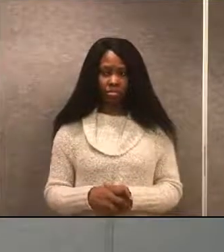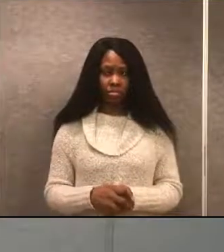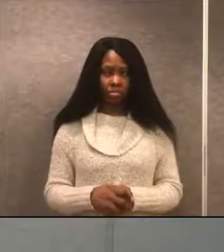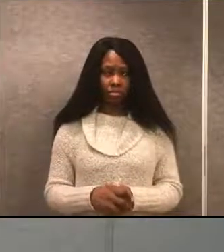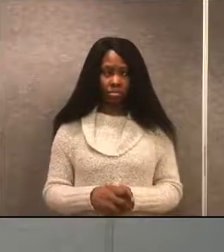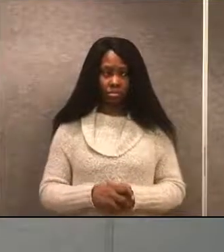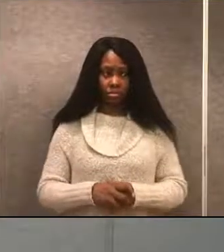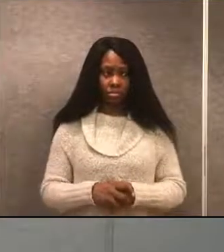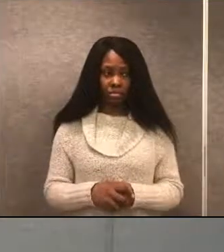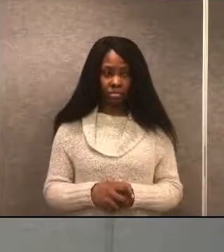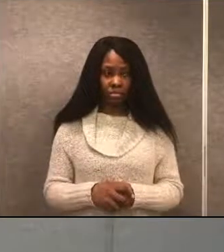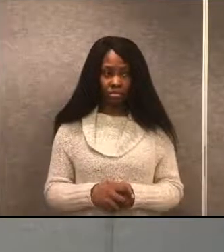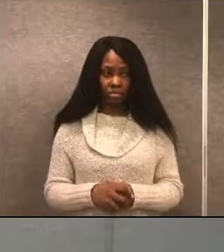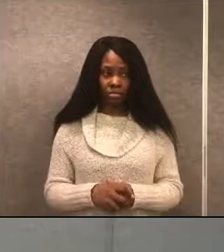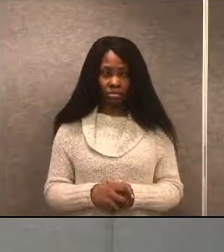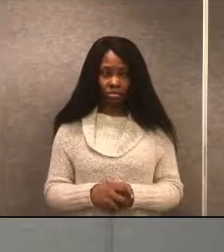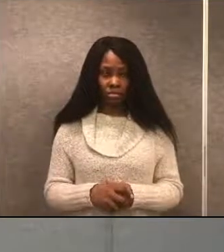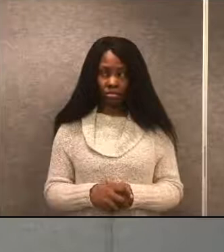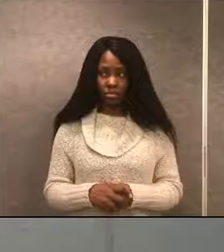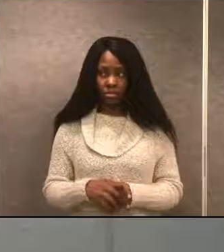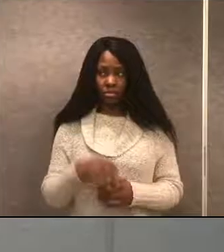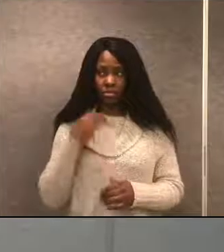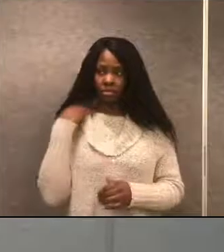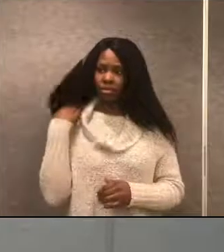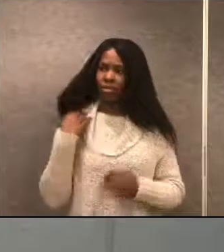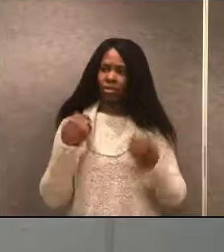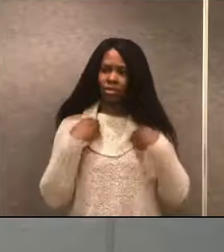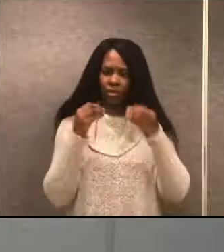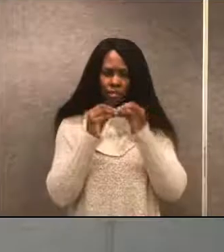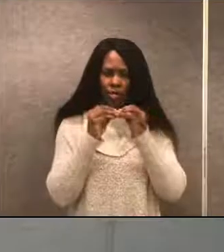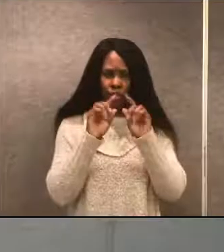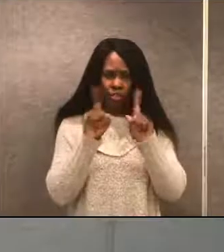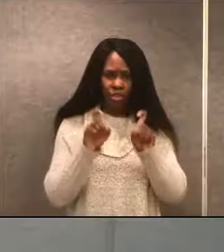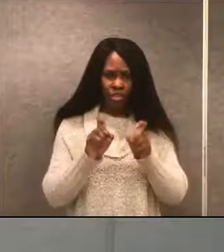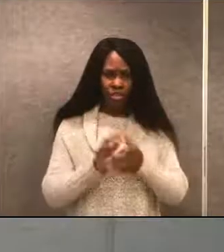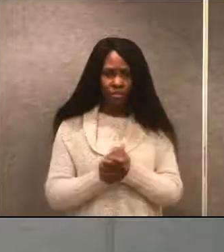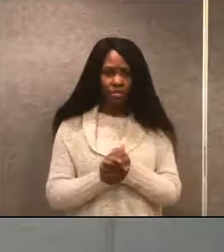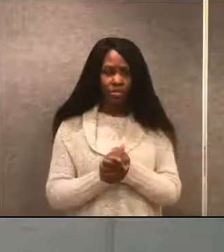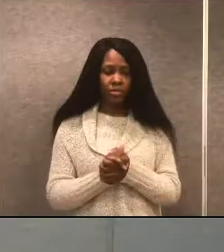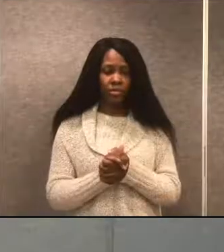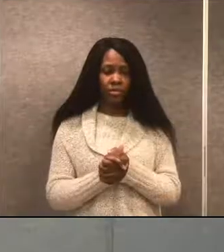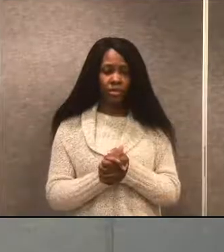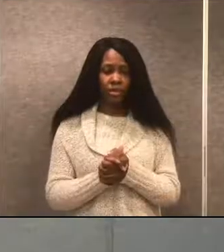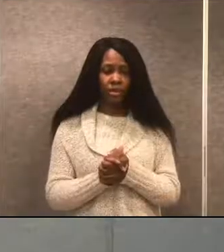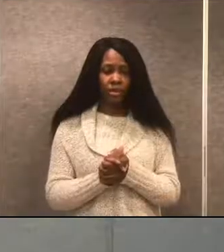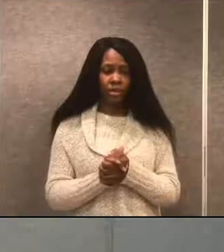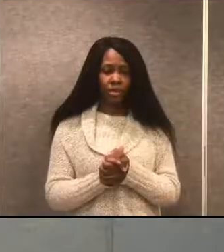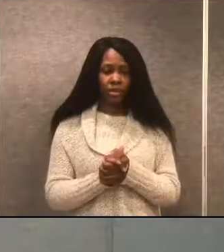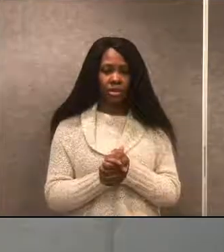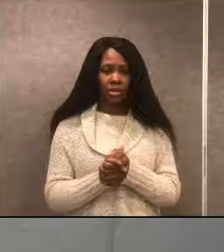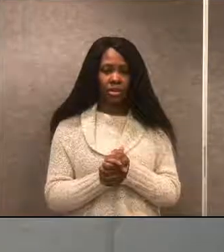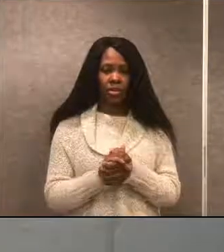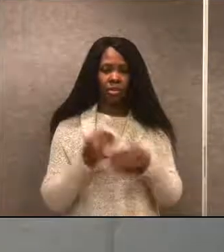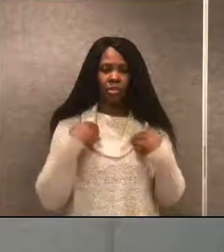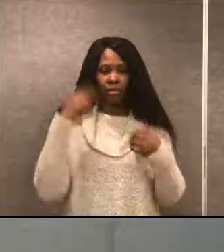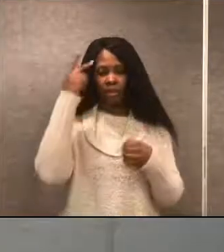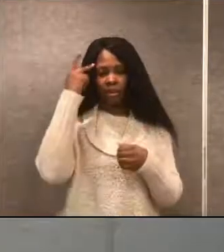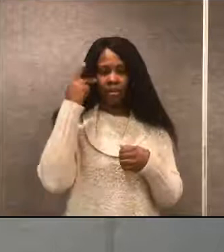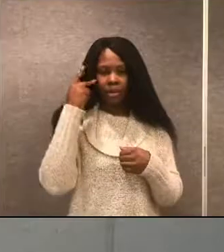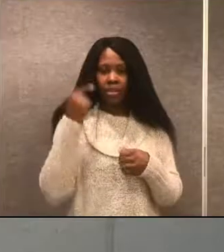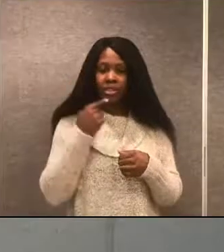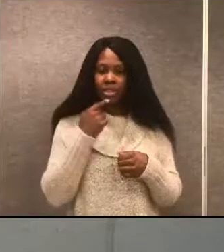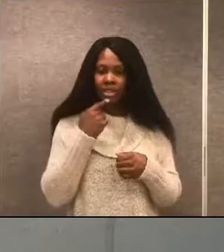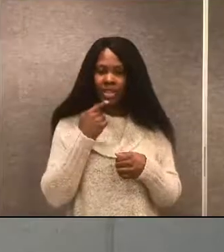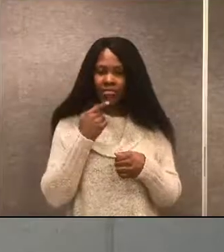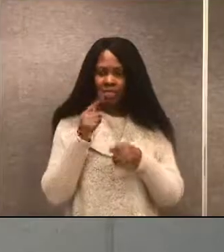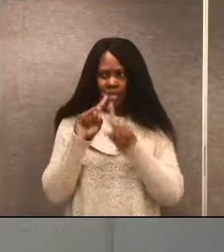we're going to jump into COVID report. There's a parent that said that she's tested her